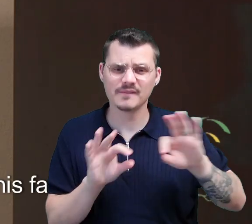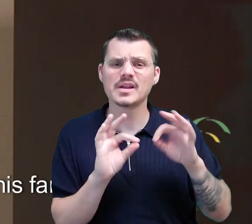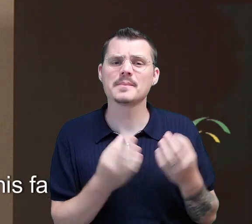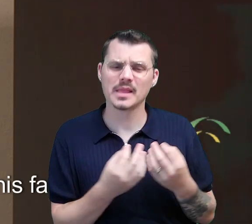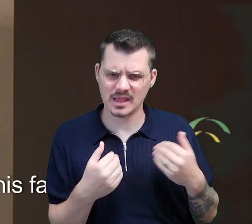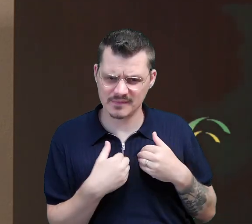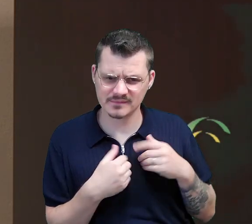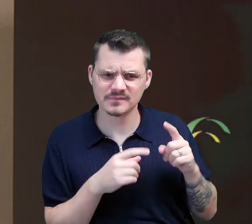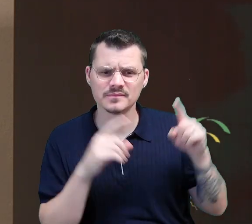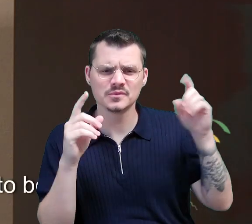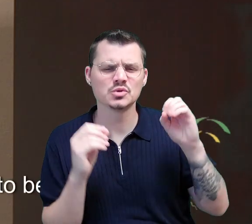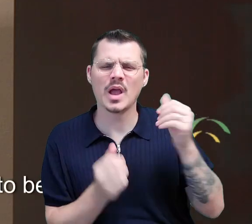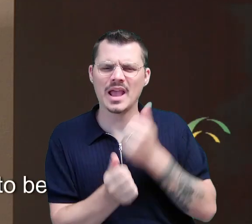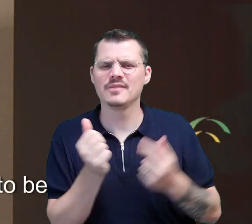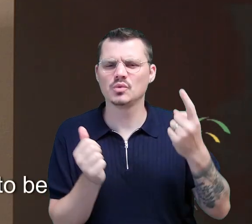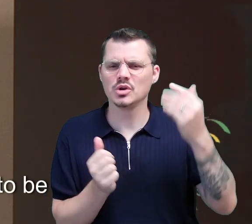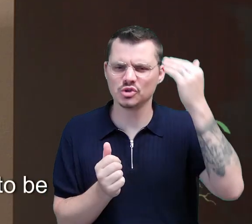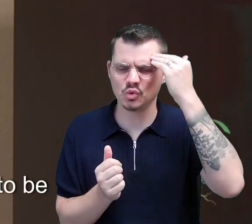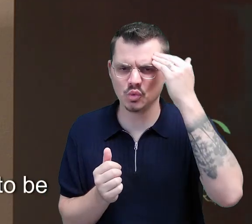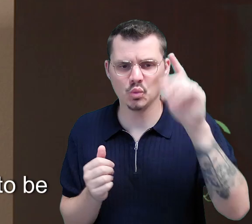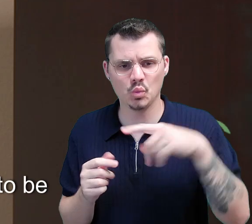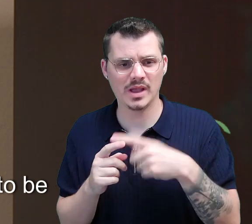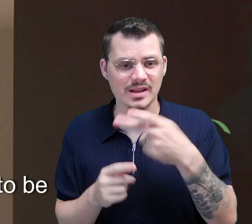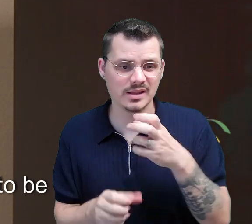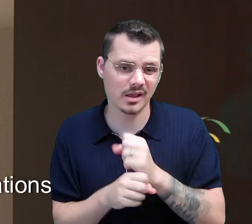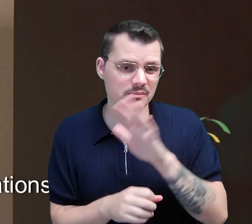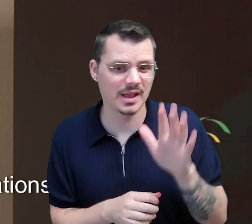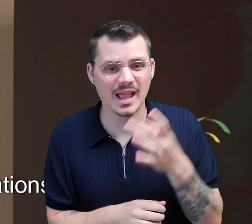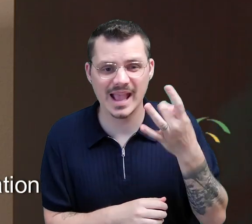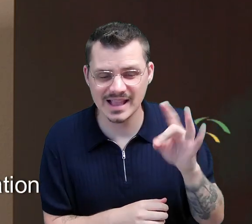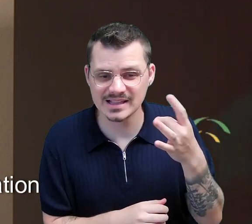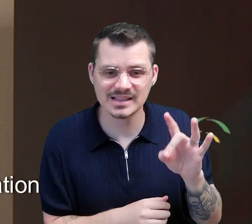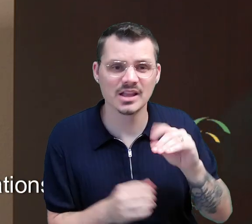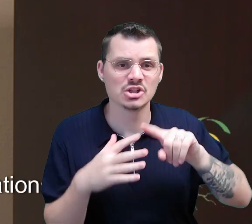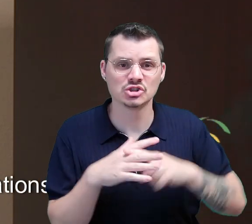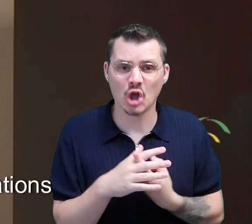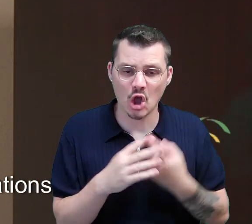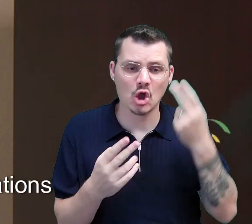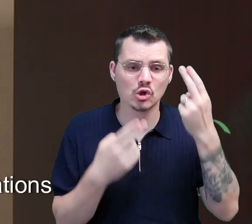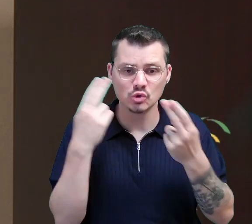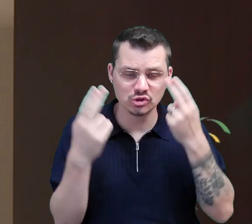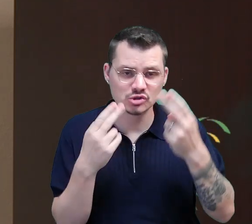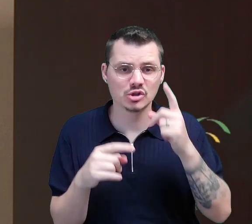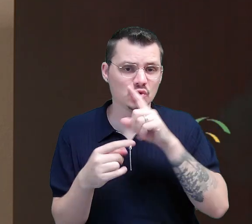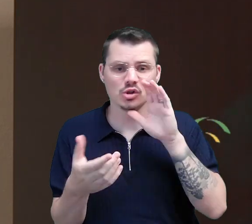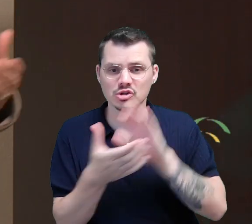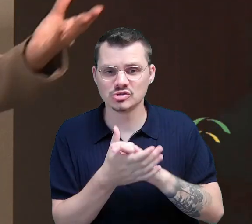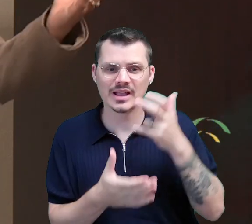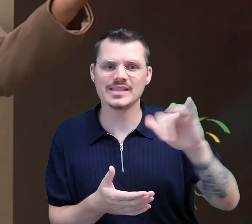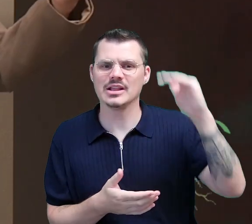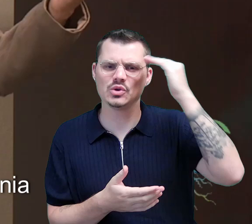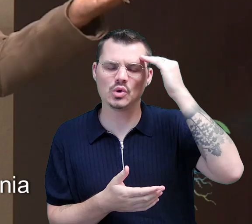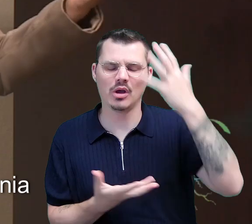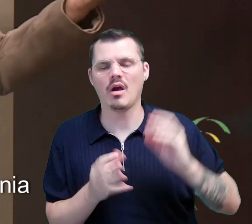in his family. And so everybody knew when he got to be about 18 and started to have hallucinations and delusions, they